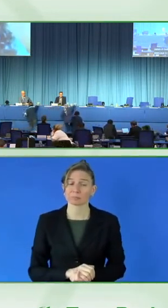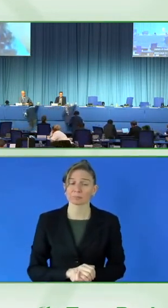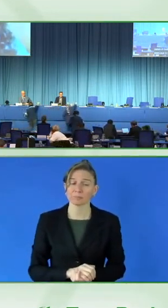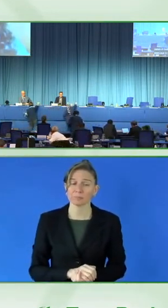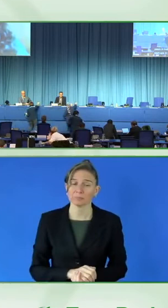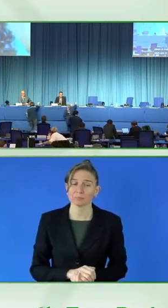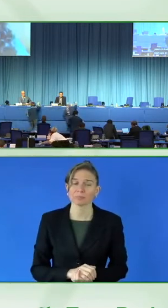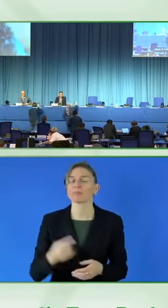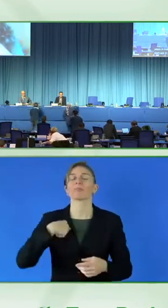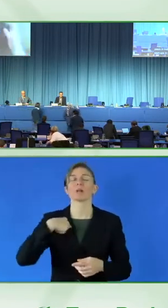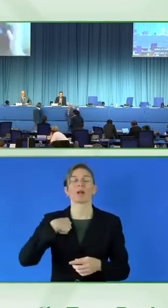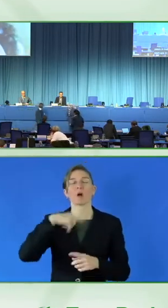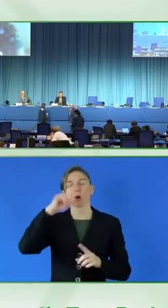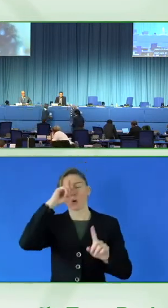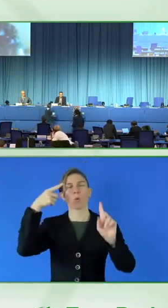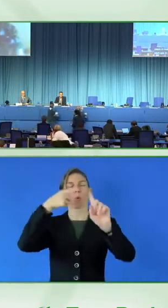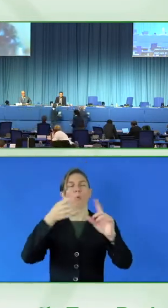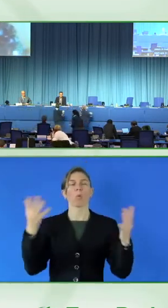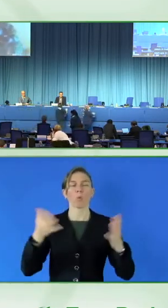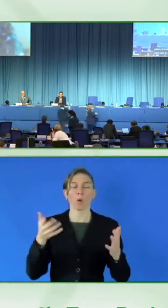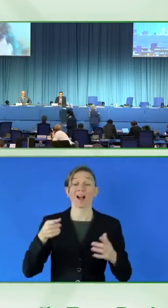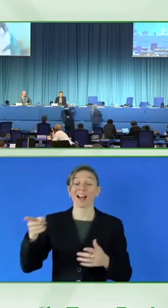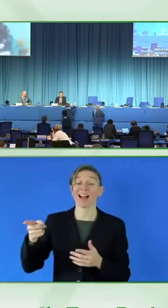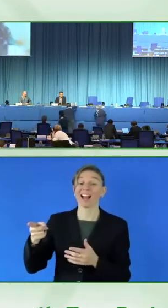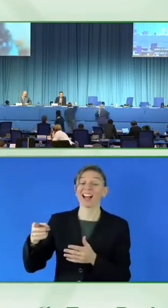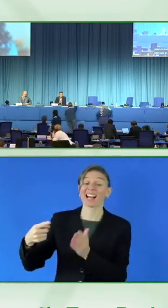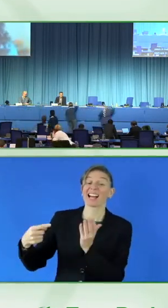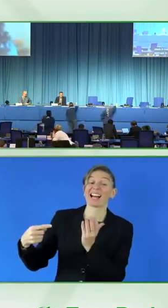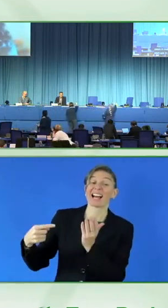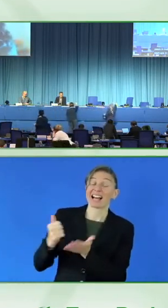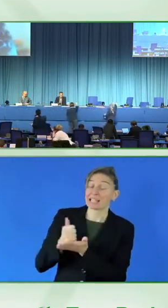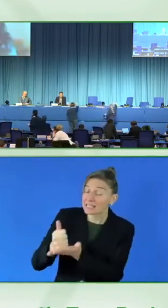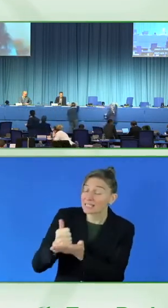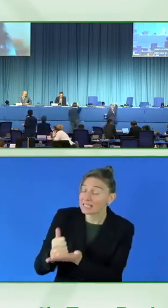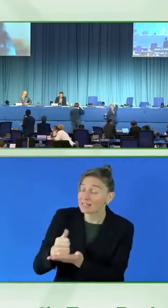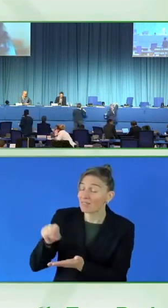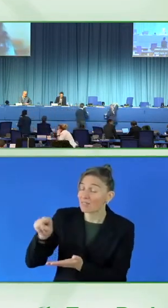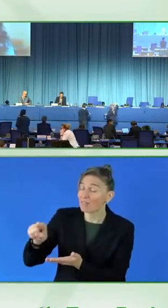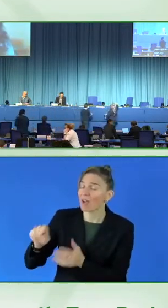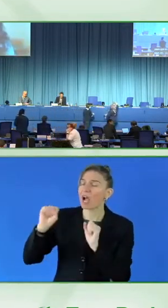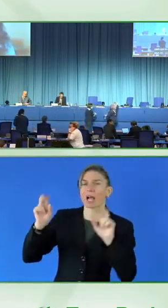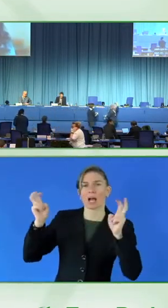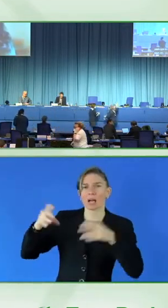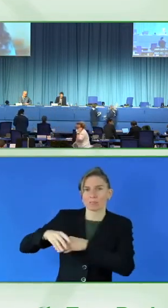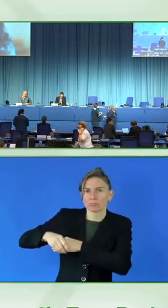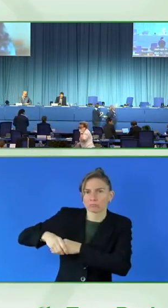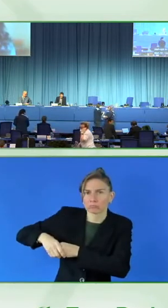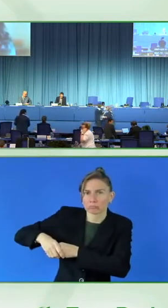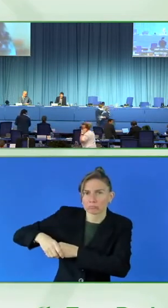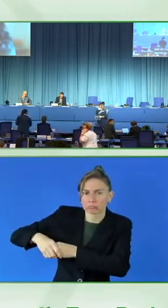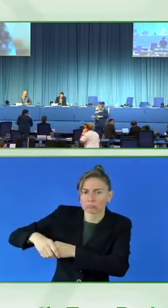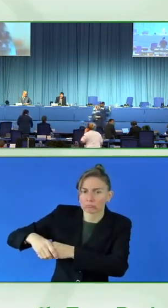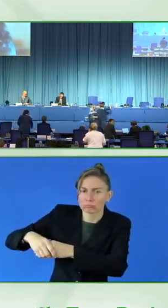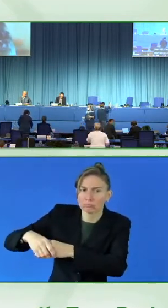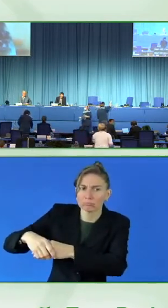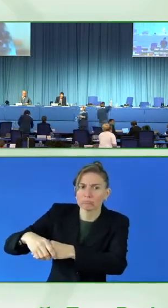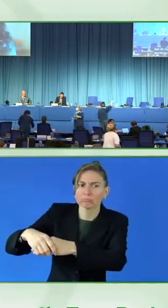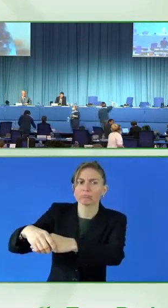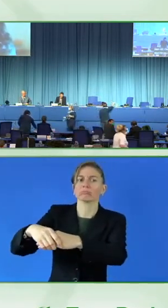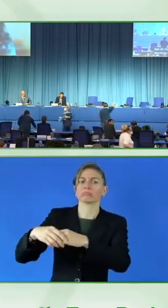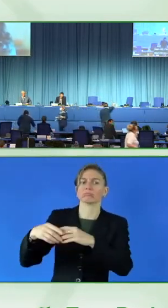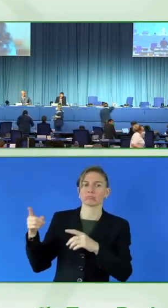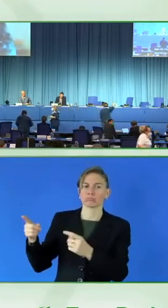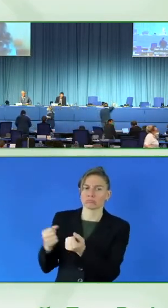assistive technology startups right from the idea stage, handhold them right to, you know, when they're launched in the